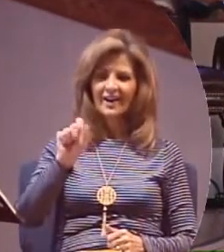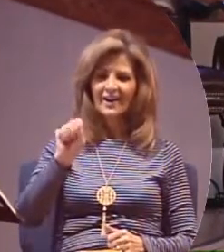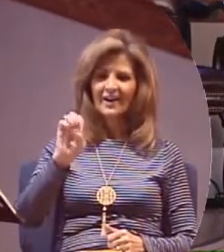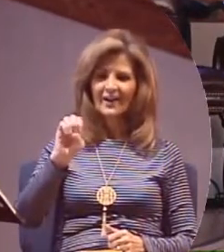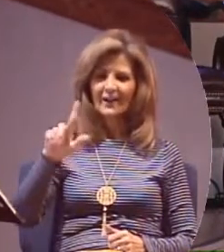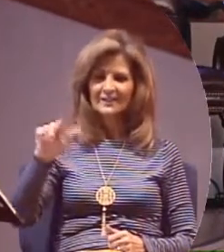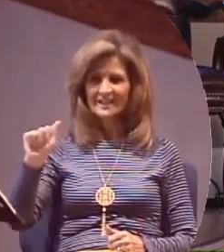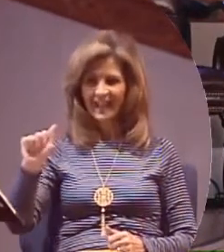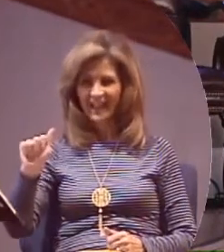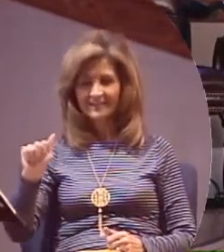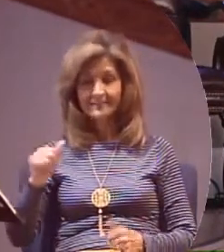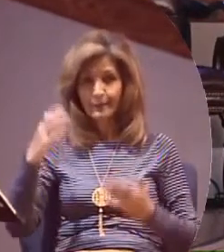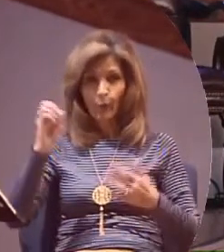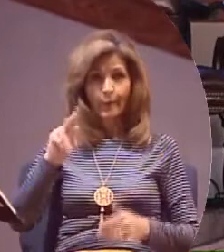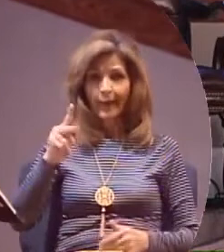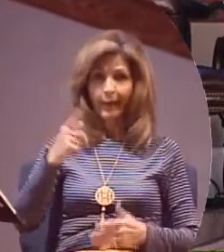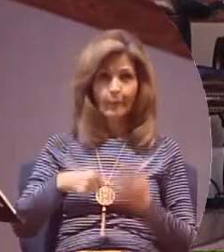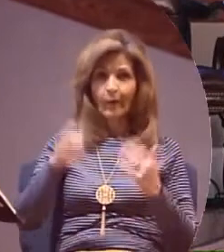Whatever.